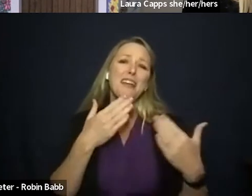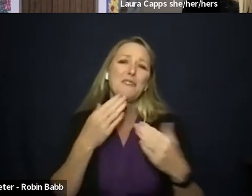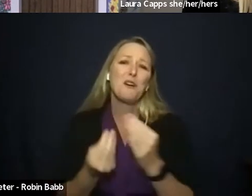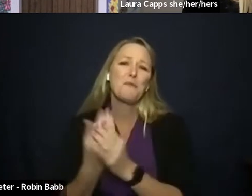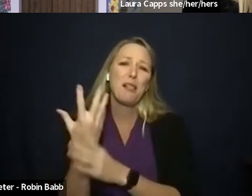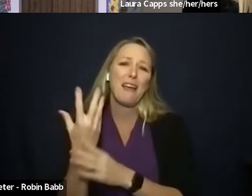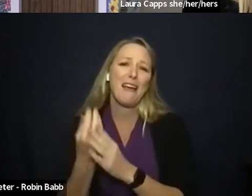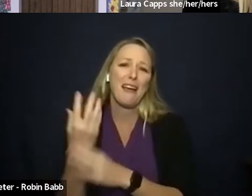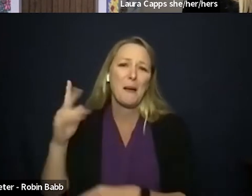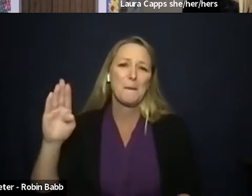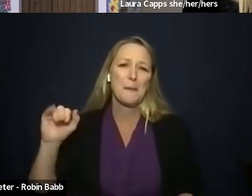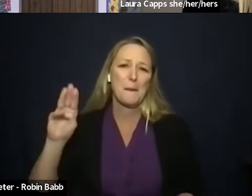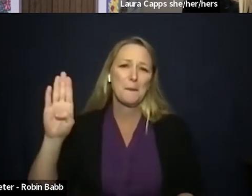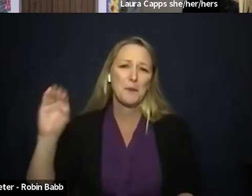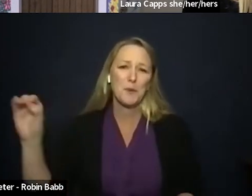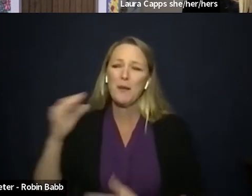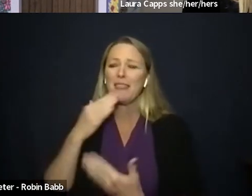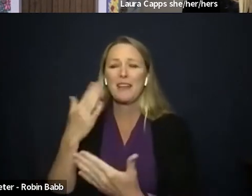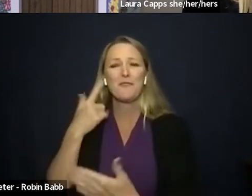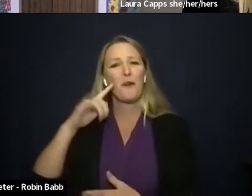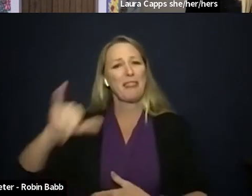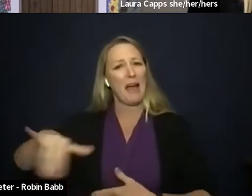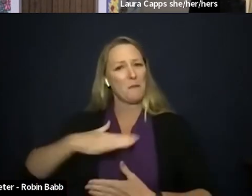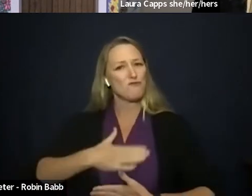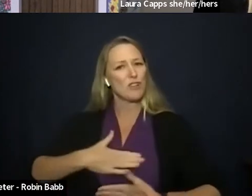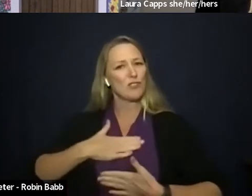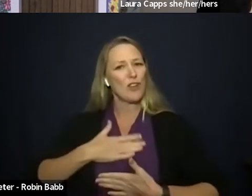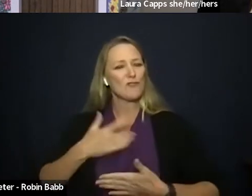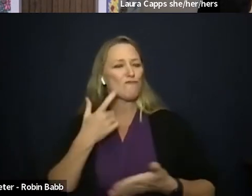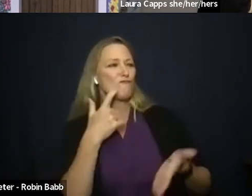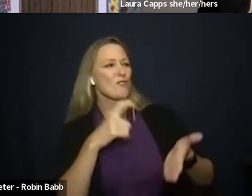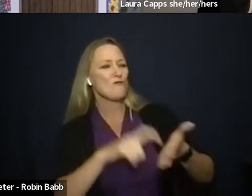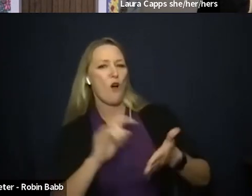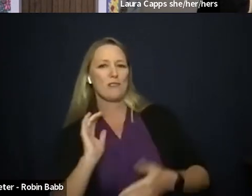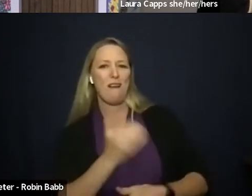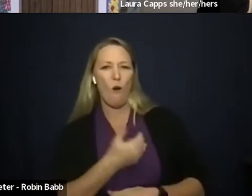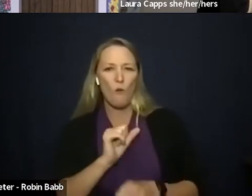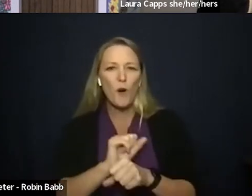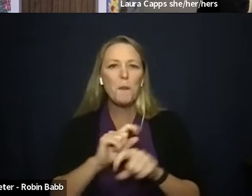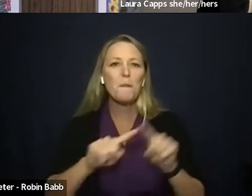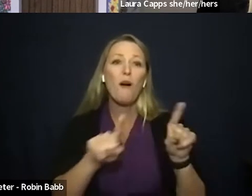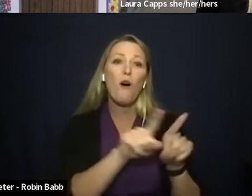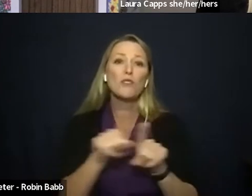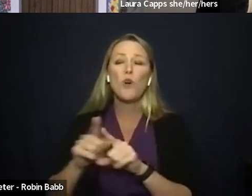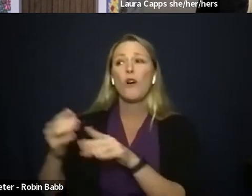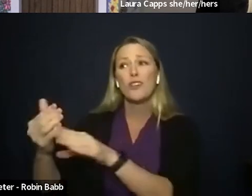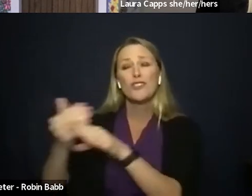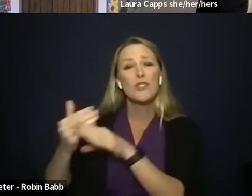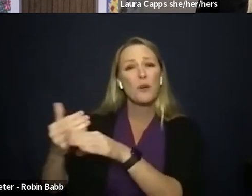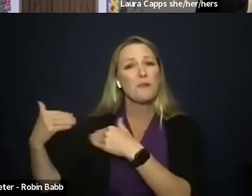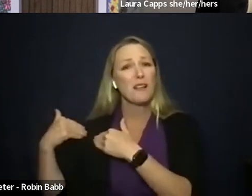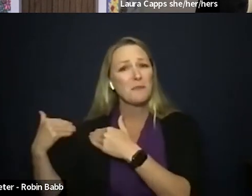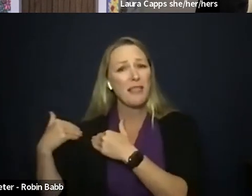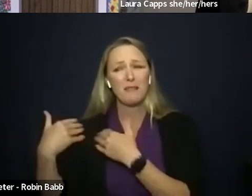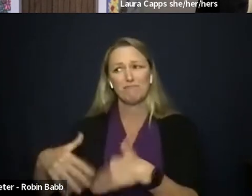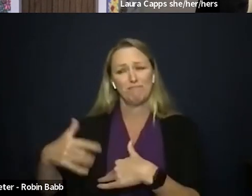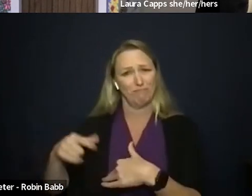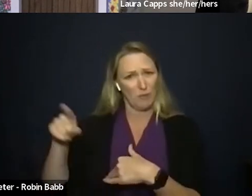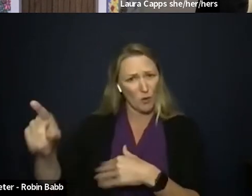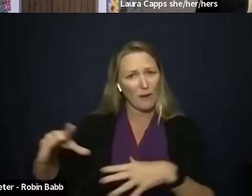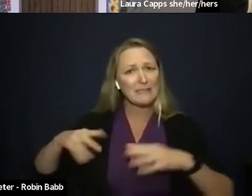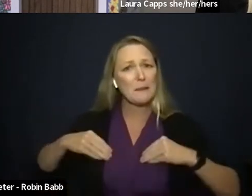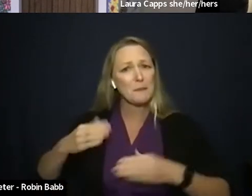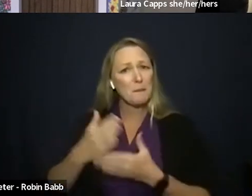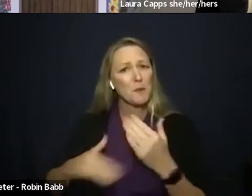appreciation and the acknowledgement of the work but also just also sharing the load with what you have to do as well so